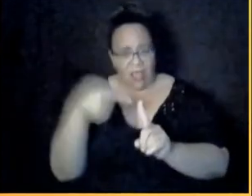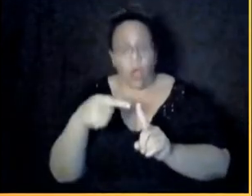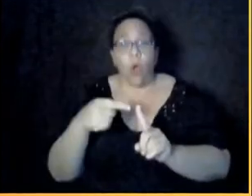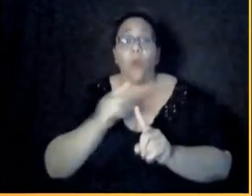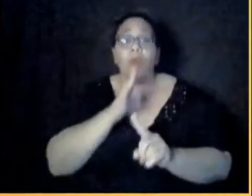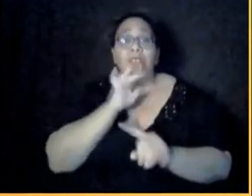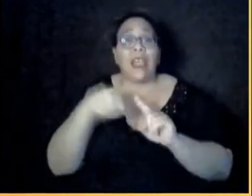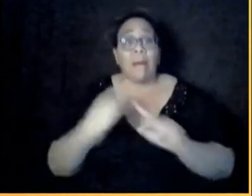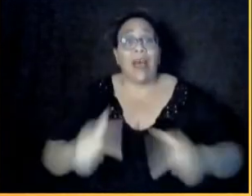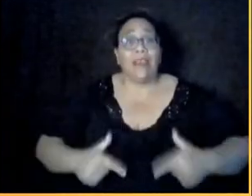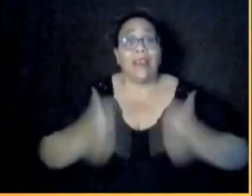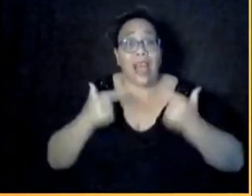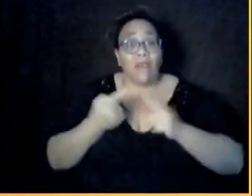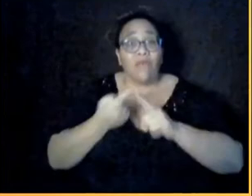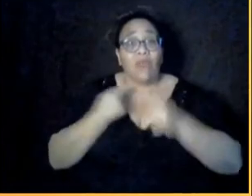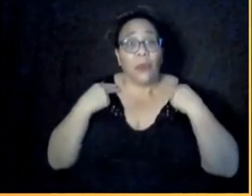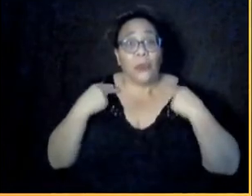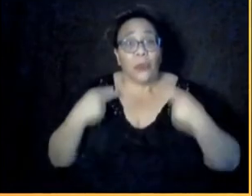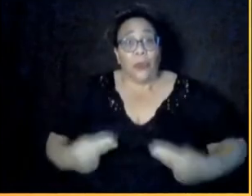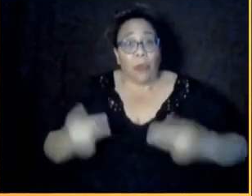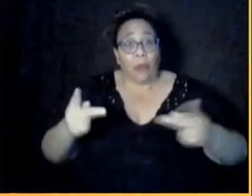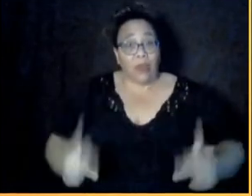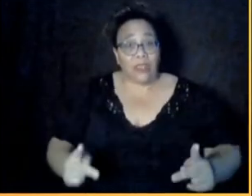life, you know? And